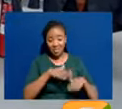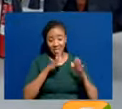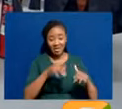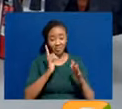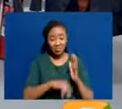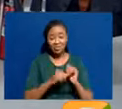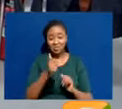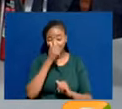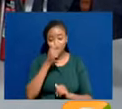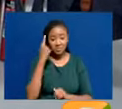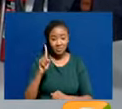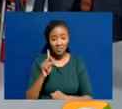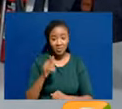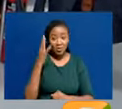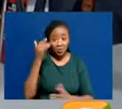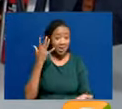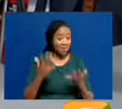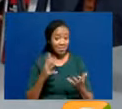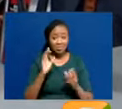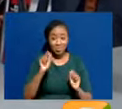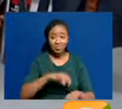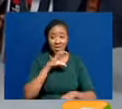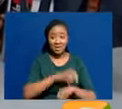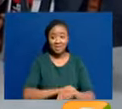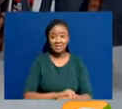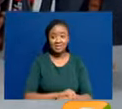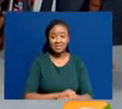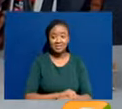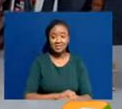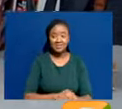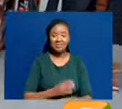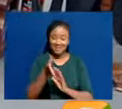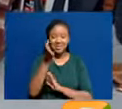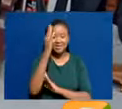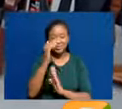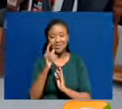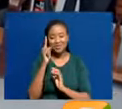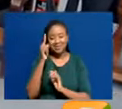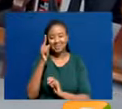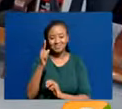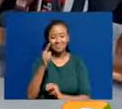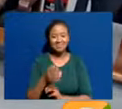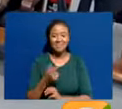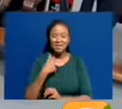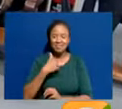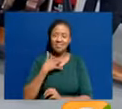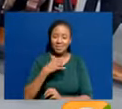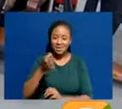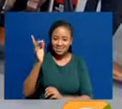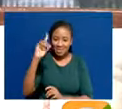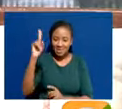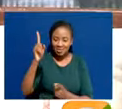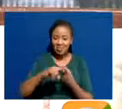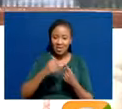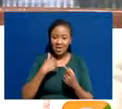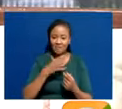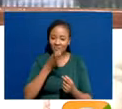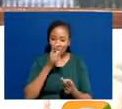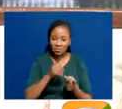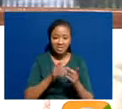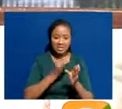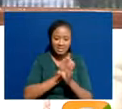for, because you may just get it. Mungu mbele. I want a city of order, dignity, hope, and